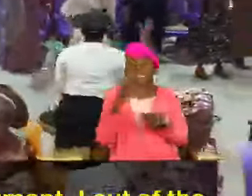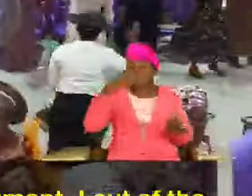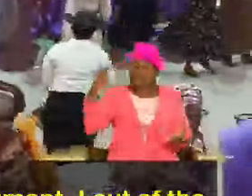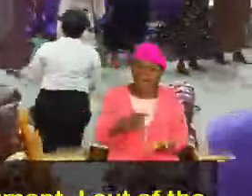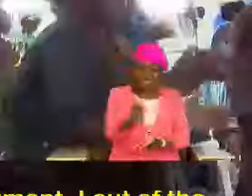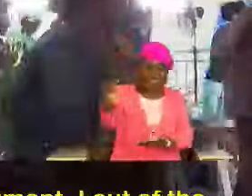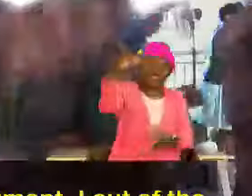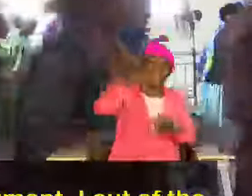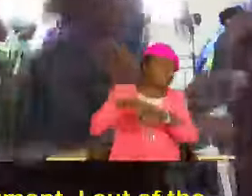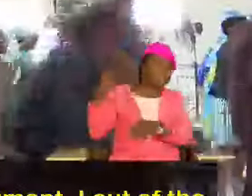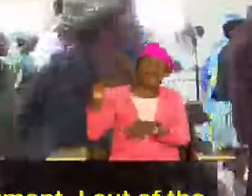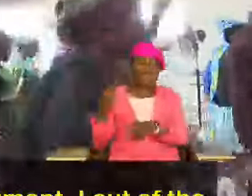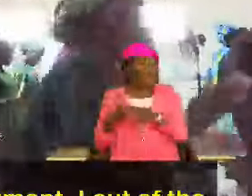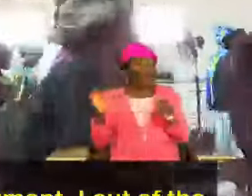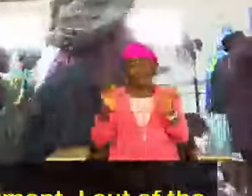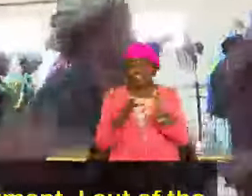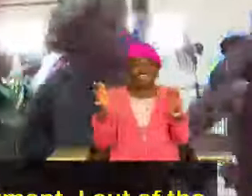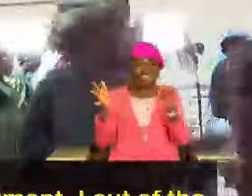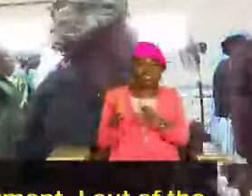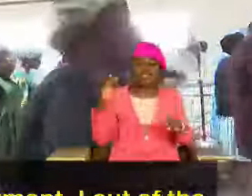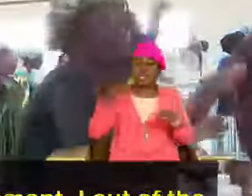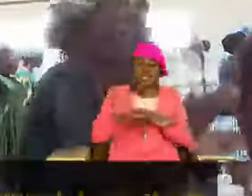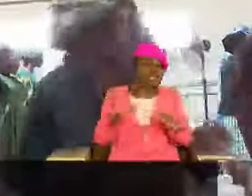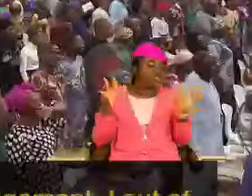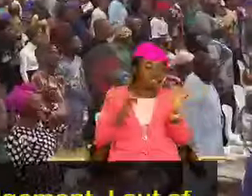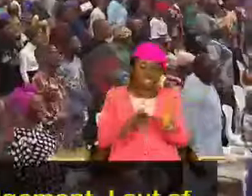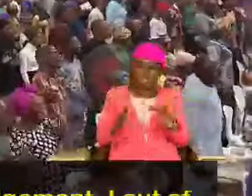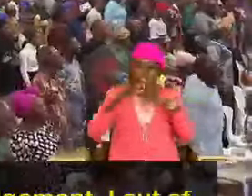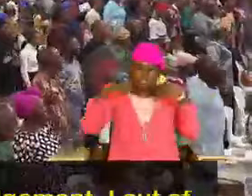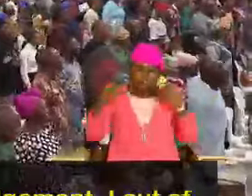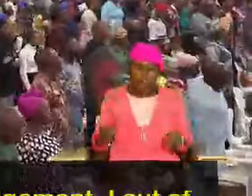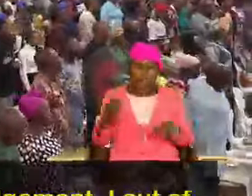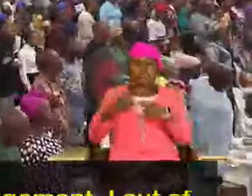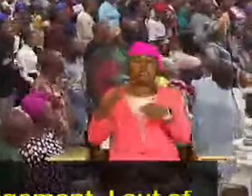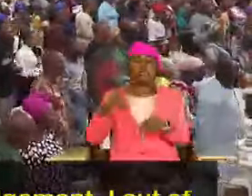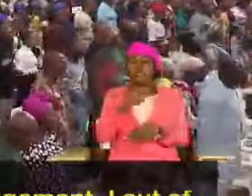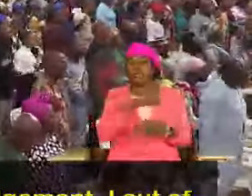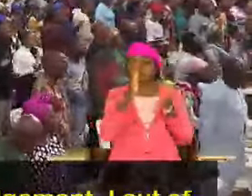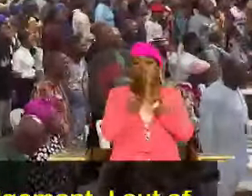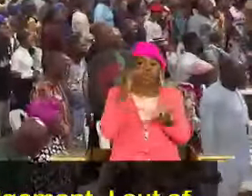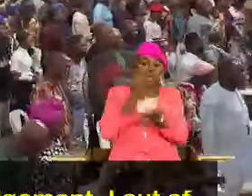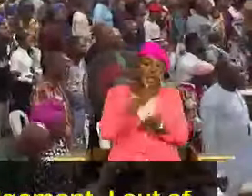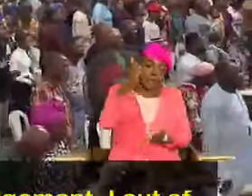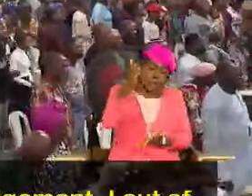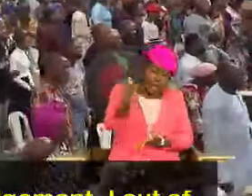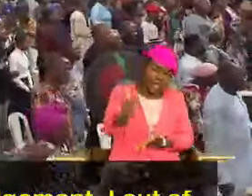Jesus in Jesus mighty name we